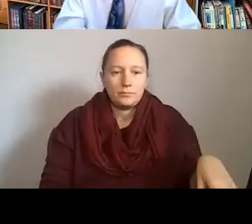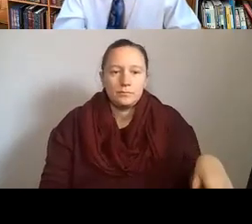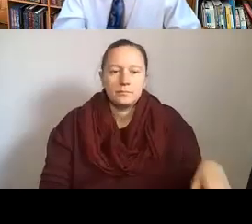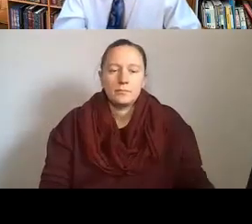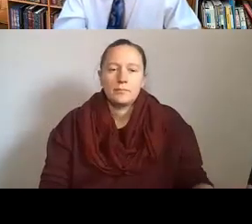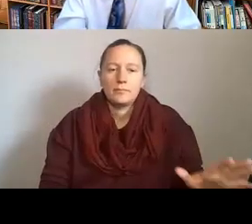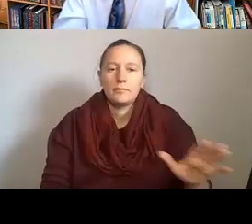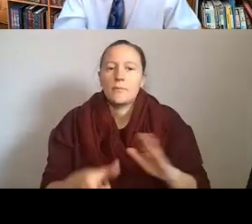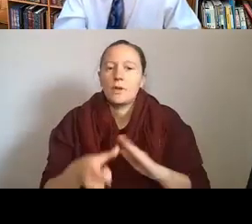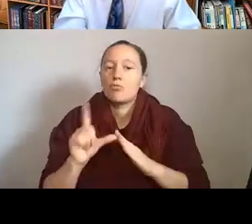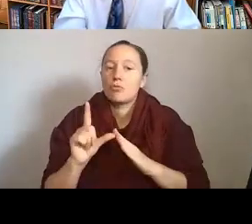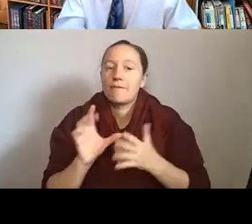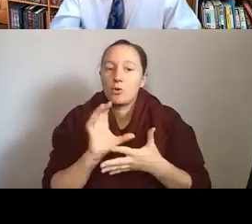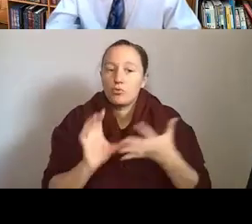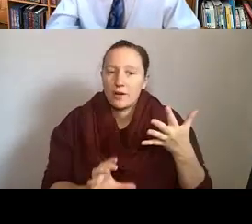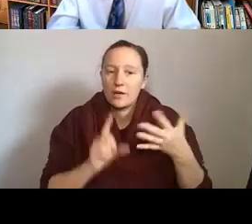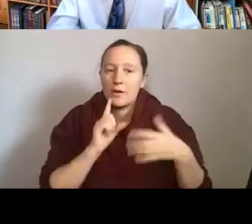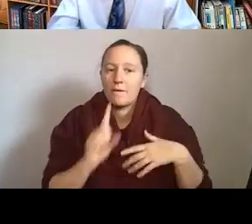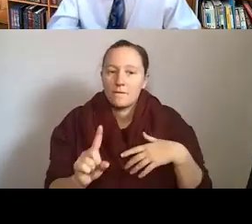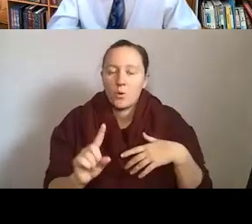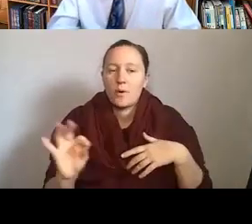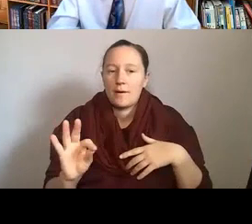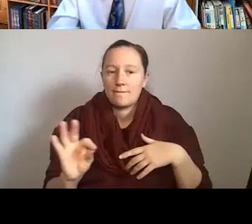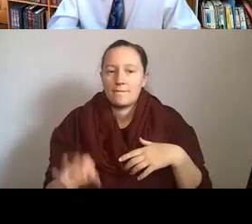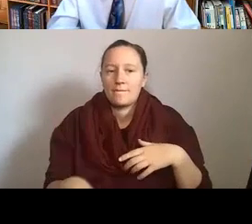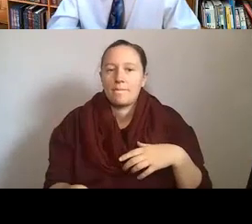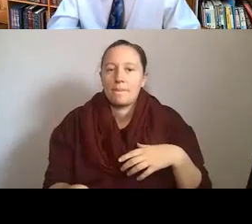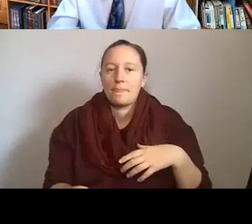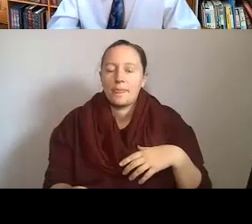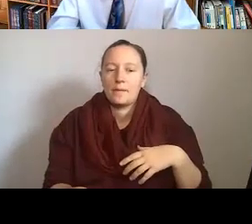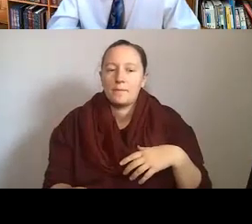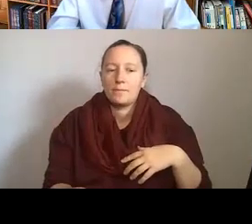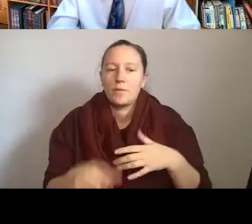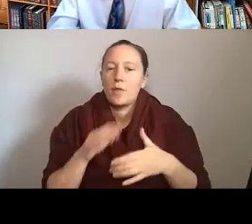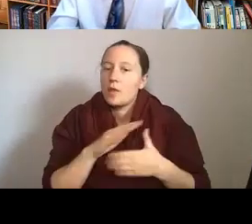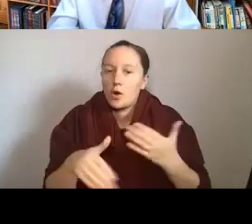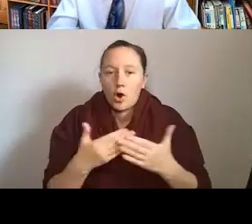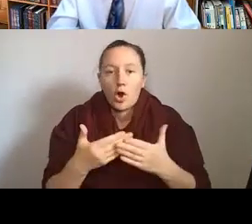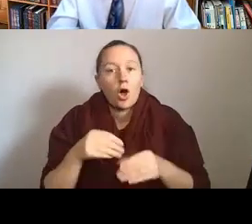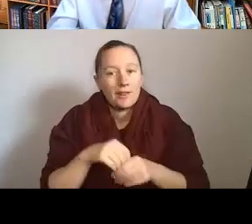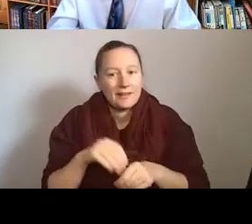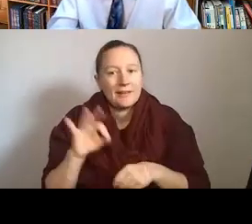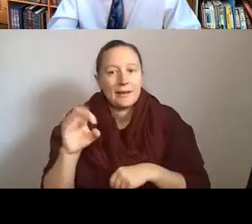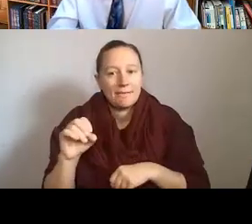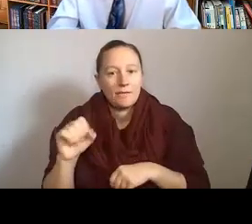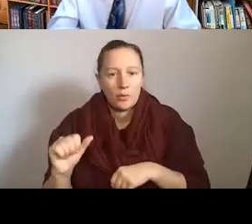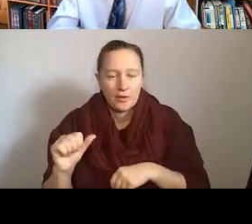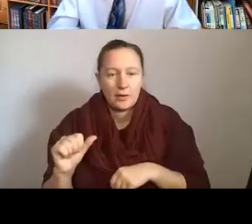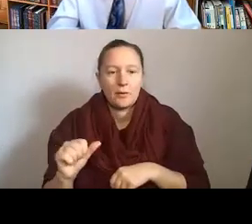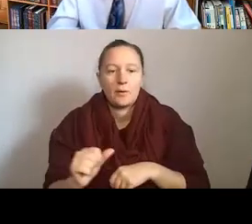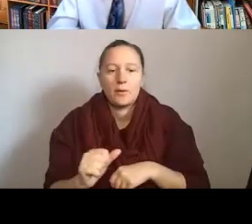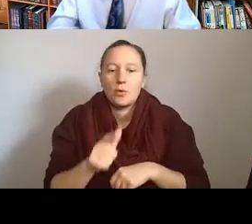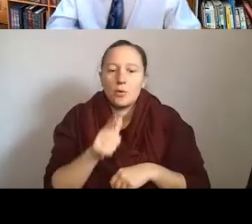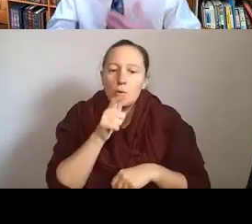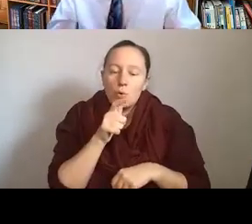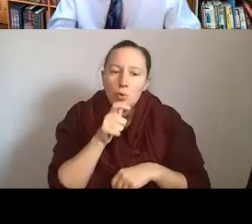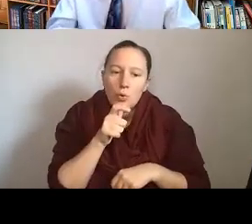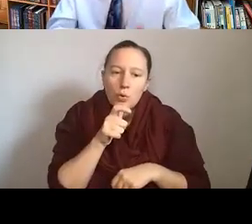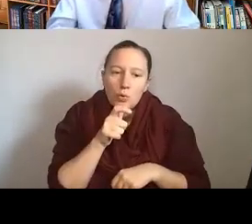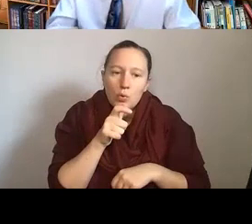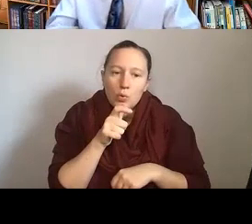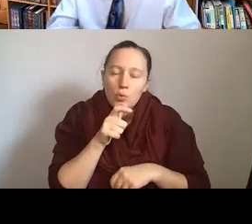Review criteria for fellowships. I won't belabor this, but they're all in the funding opportunity announcement. But basically, who's the fellowship?